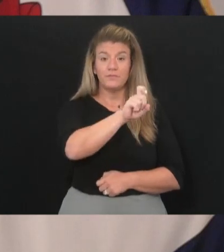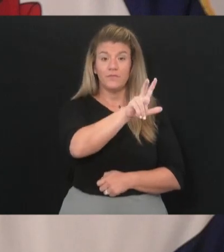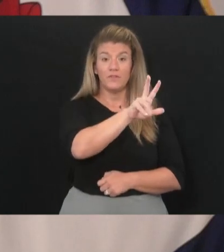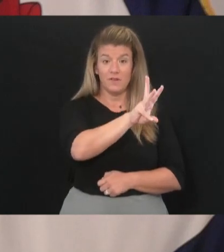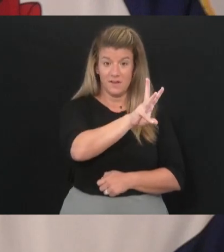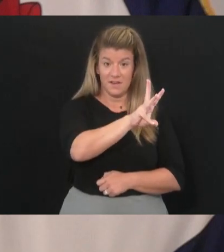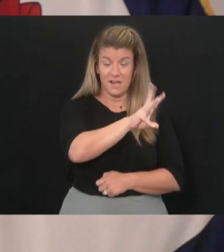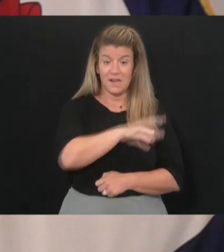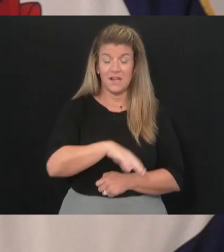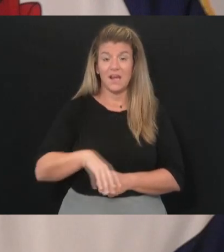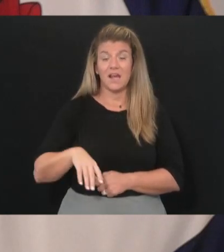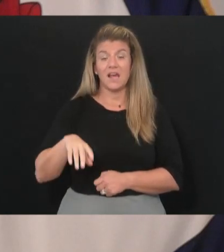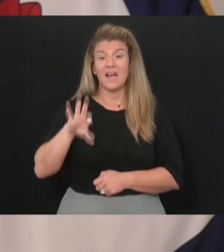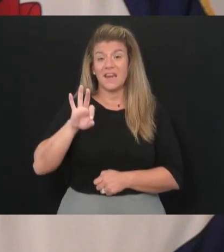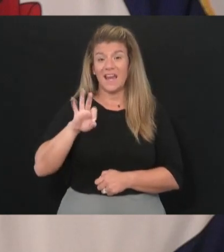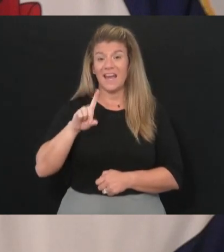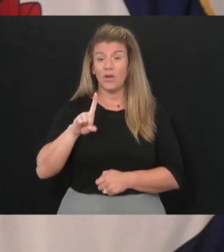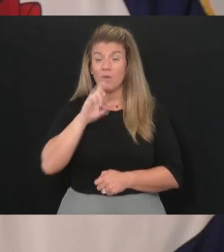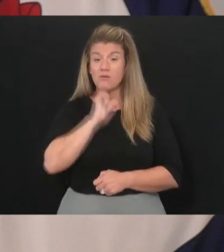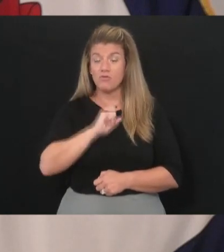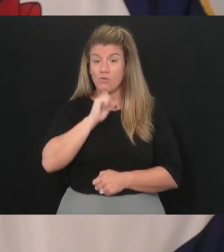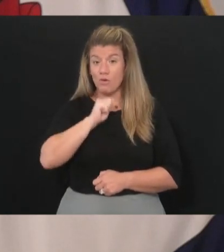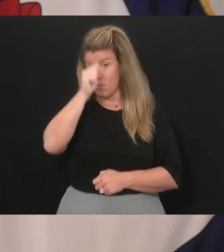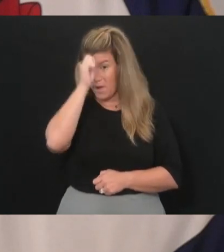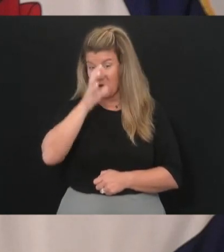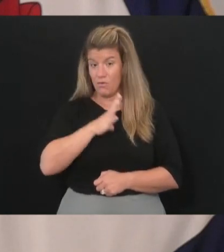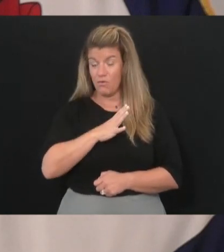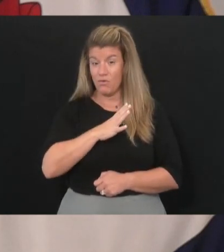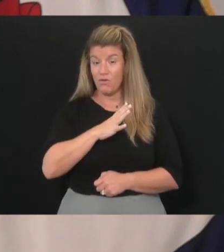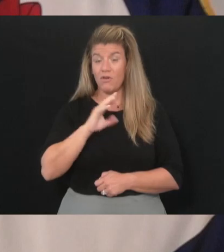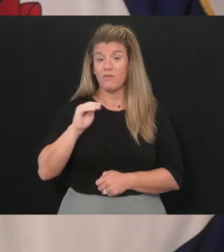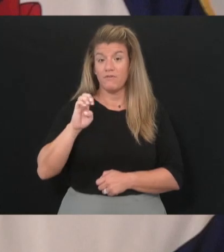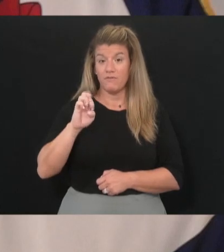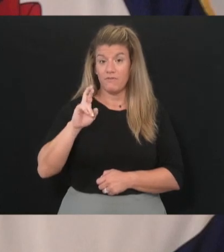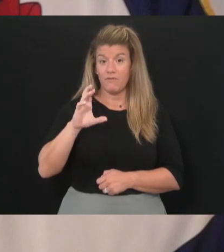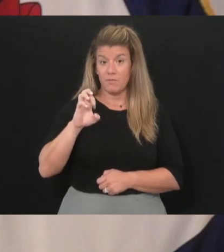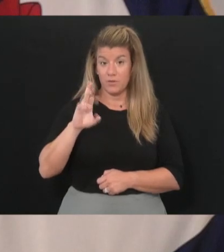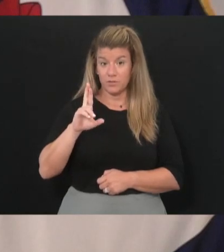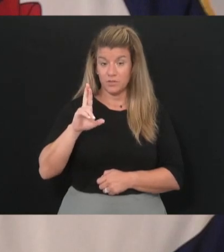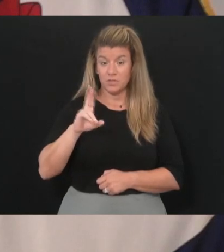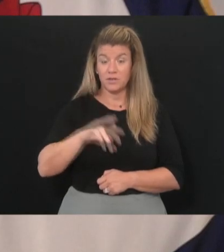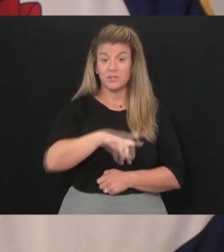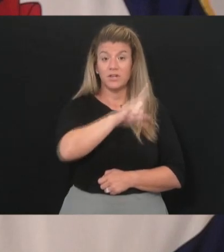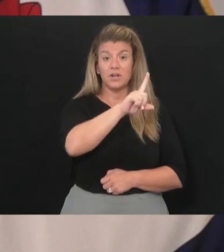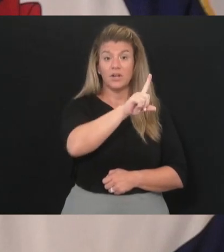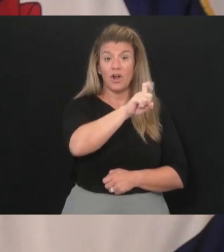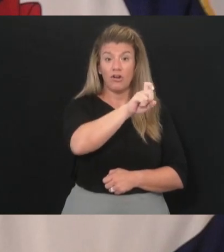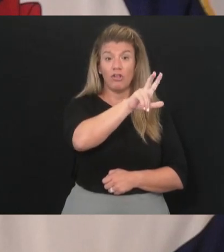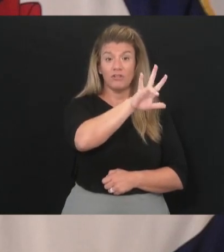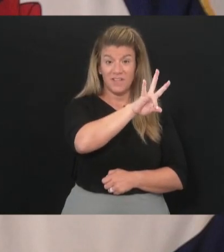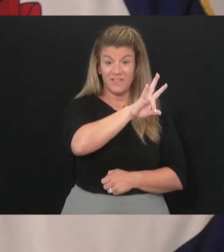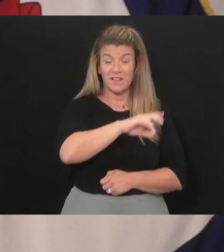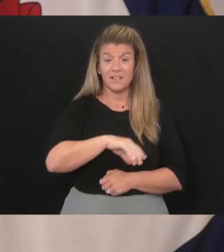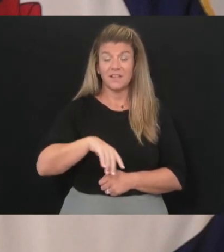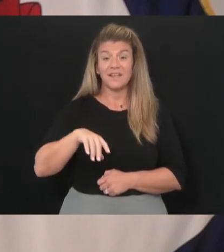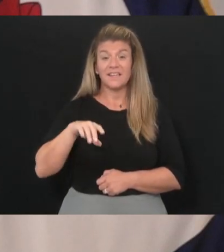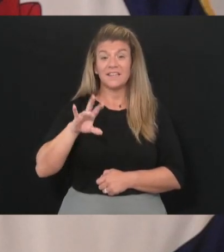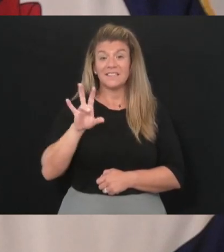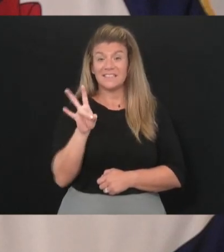136th death was a 91-year-old male from Mercer County. 137th death was